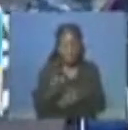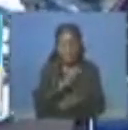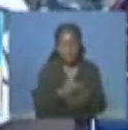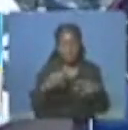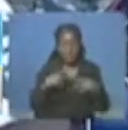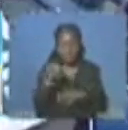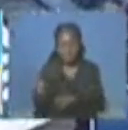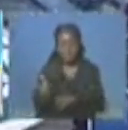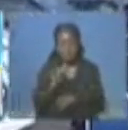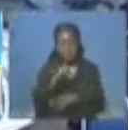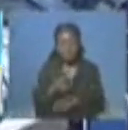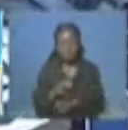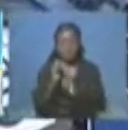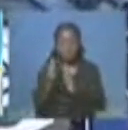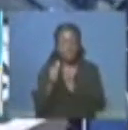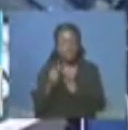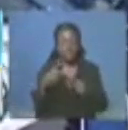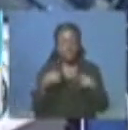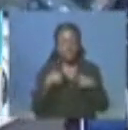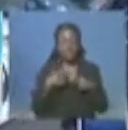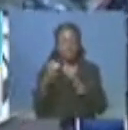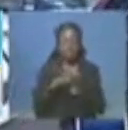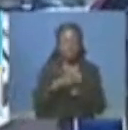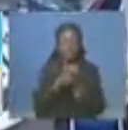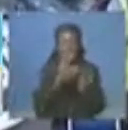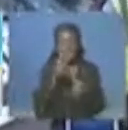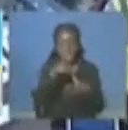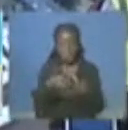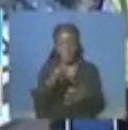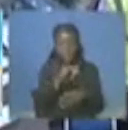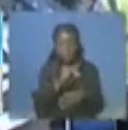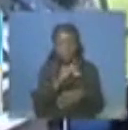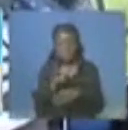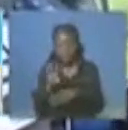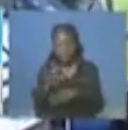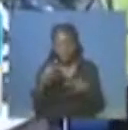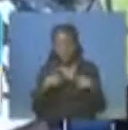Junkanoo and have the champions come in 2024, where we will have a